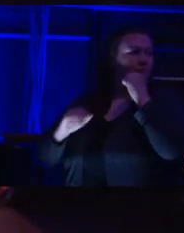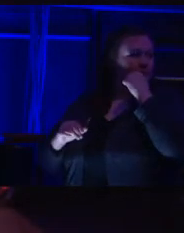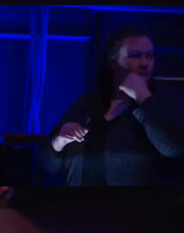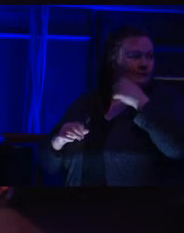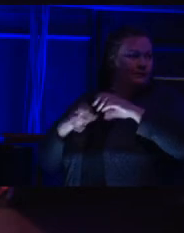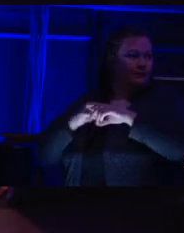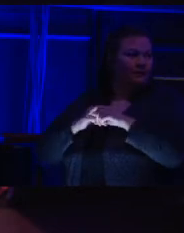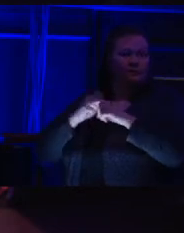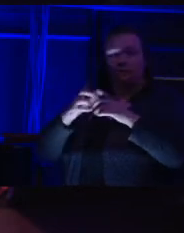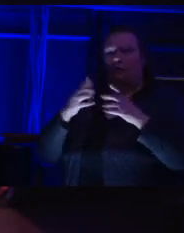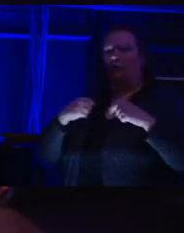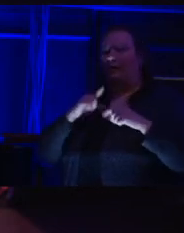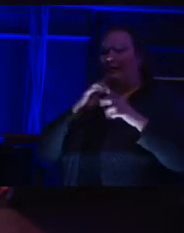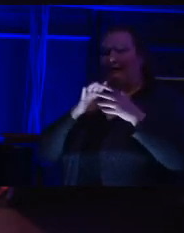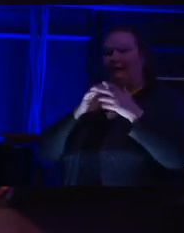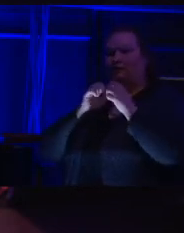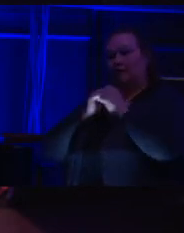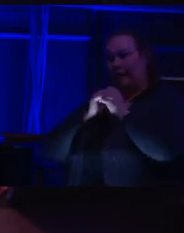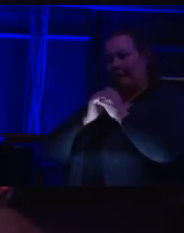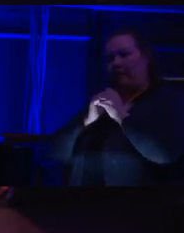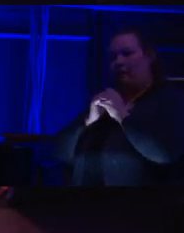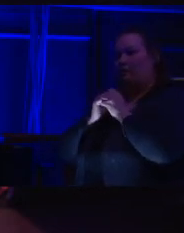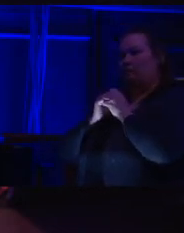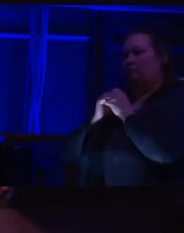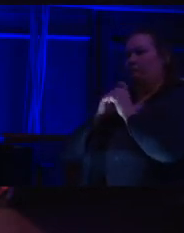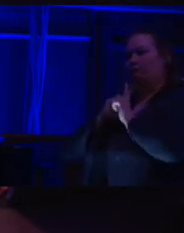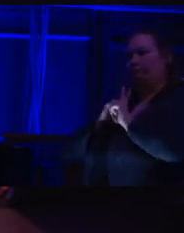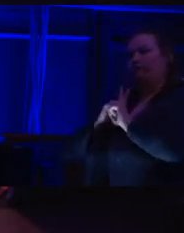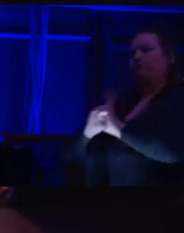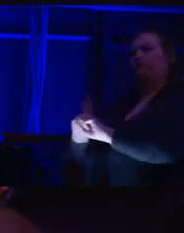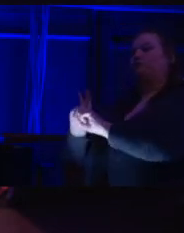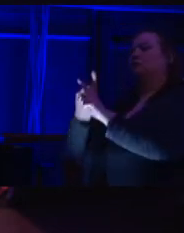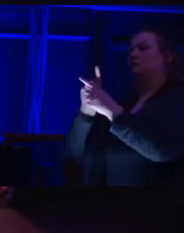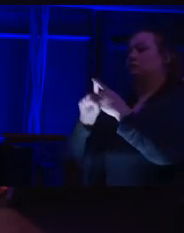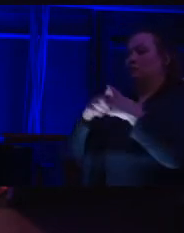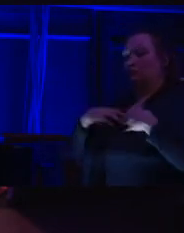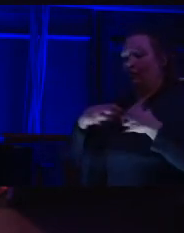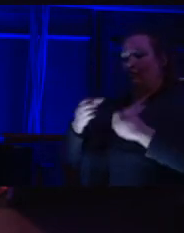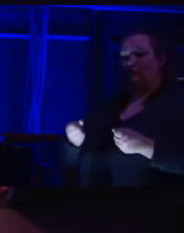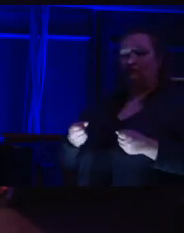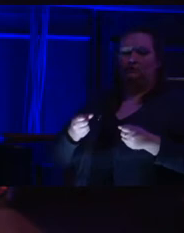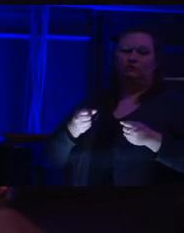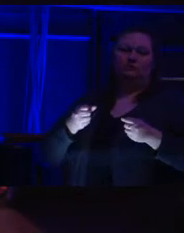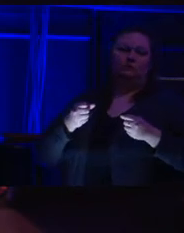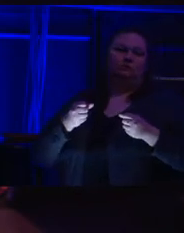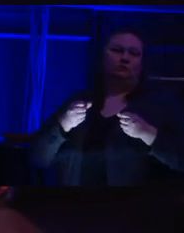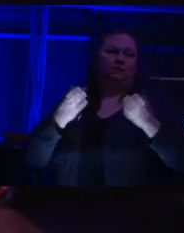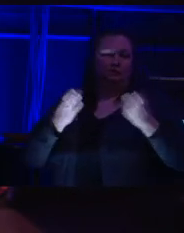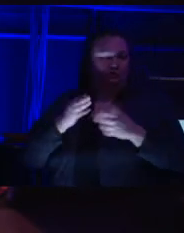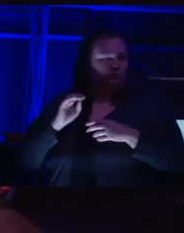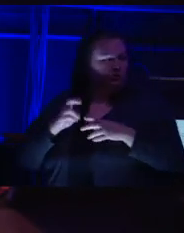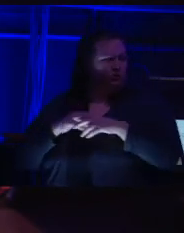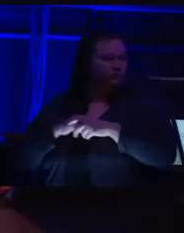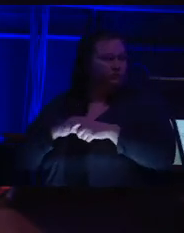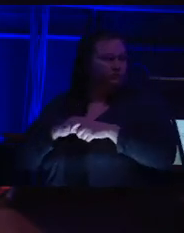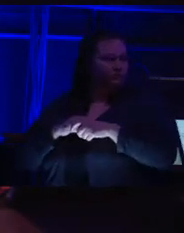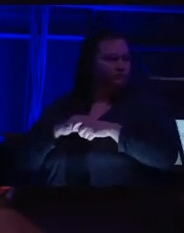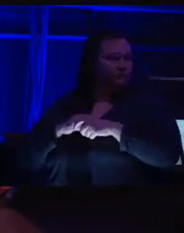So let us walk together towards wellness and wholeness at Michigan.